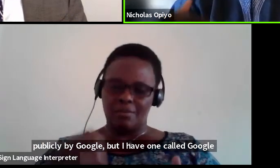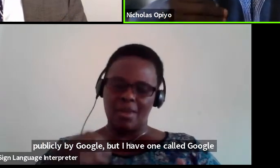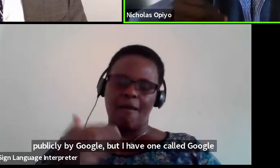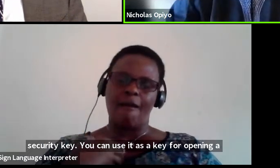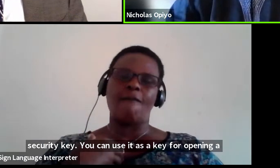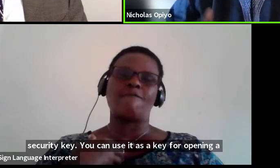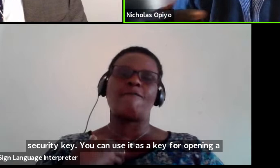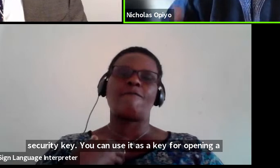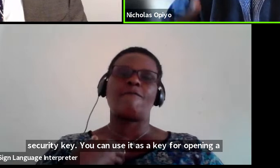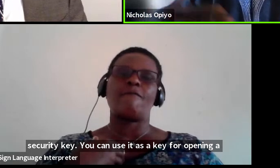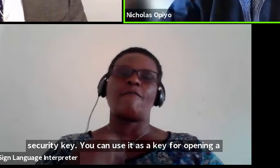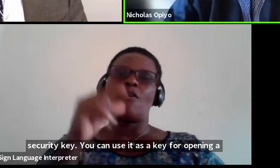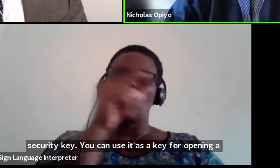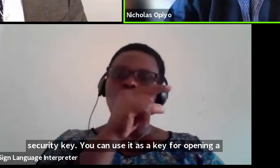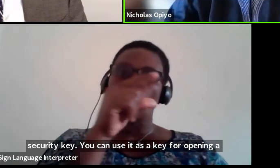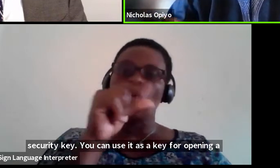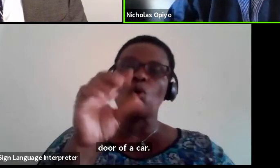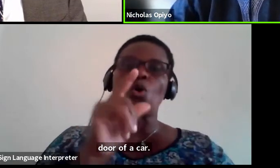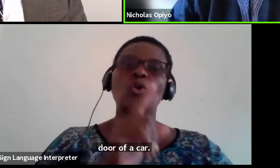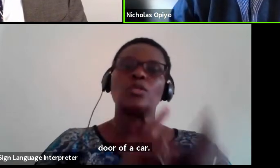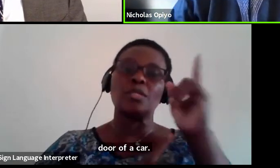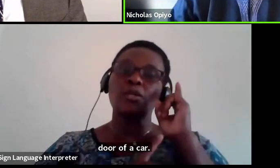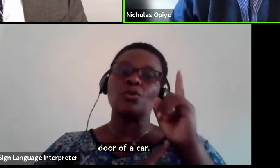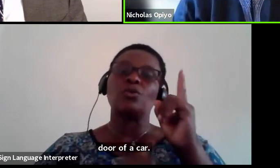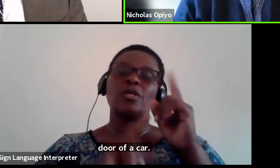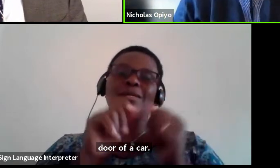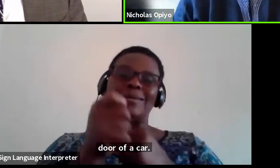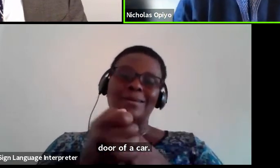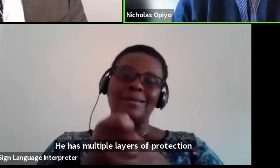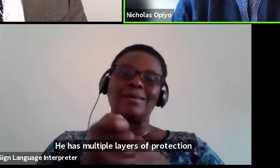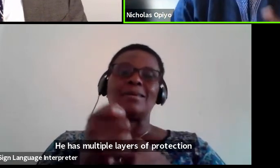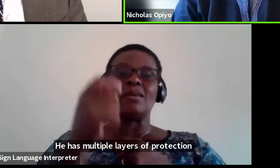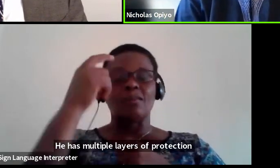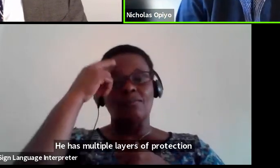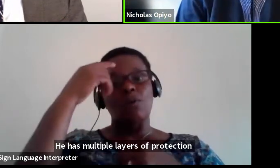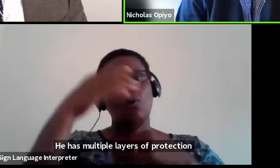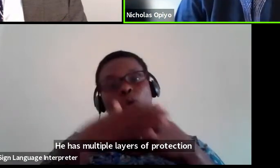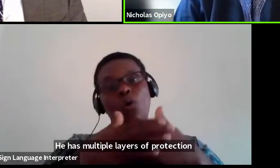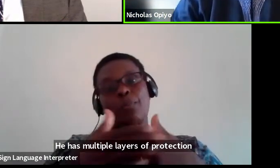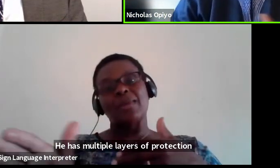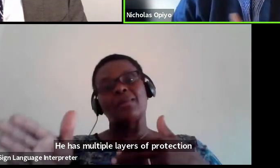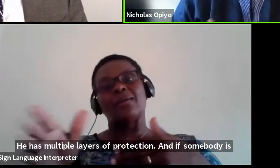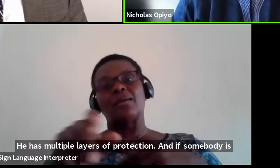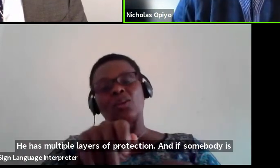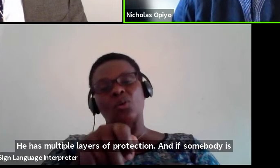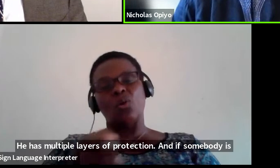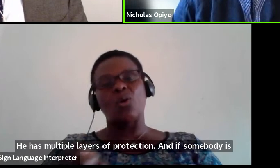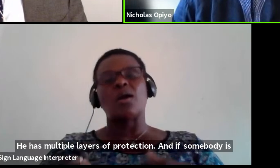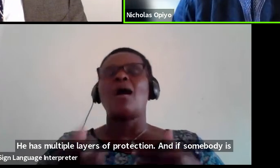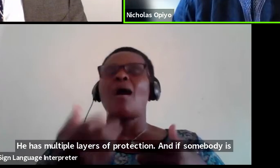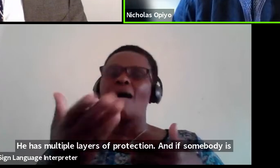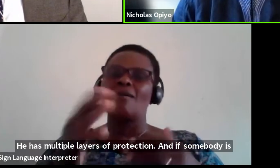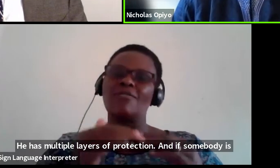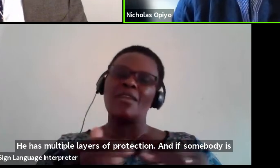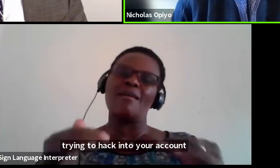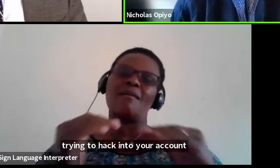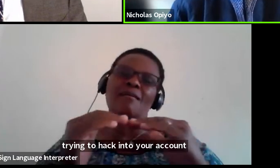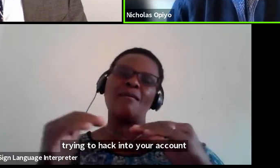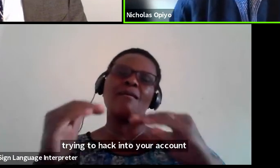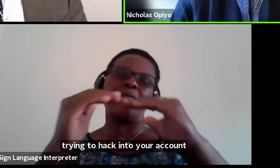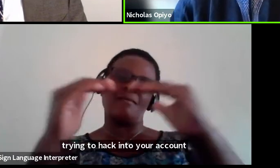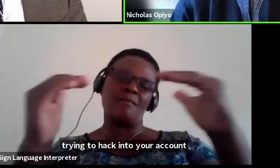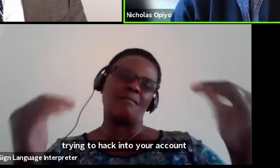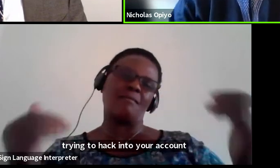car. It has multiple layers of protection. And if somebody's trying to hack into your account, they can quickly block